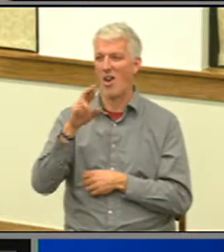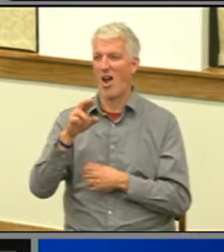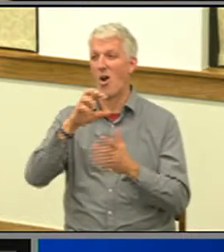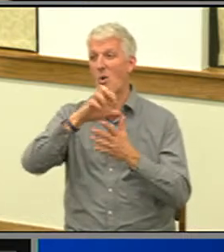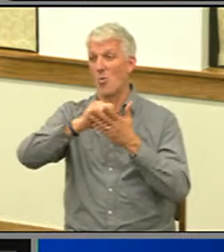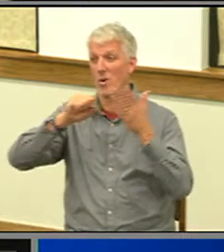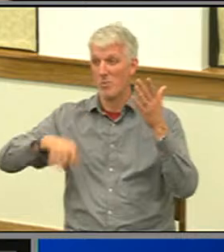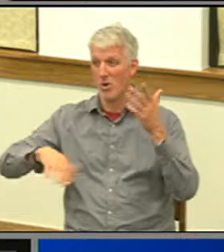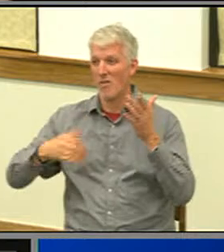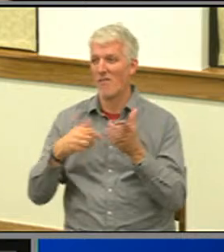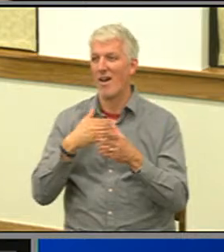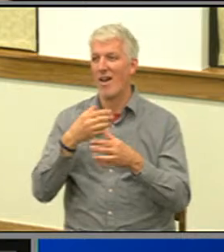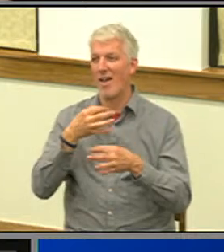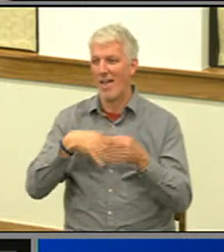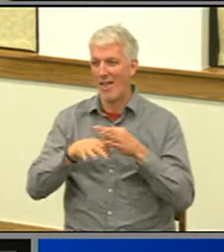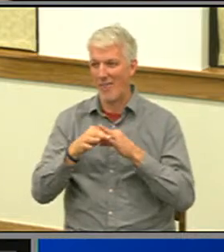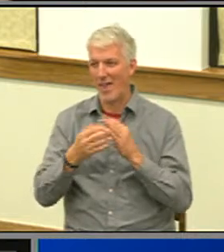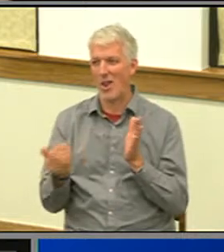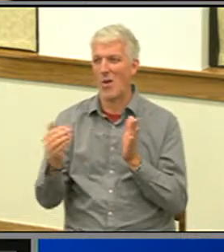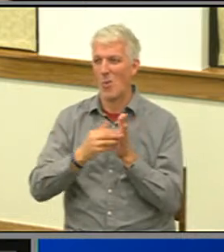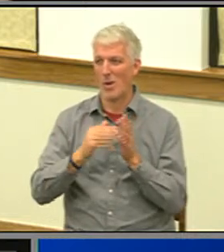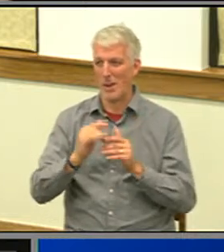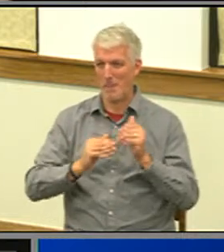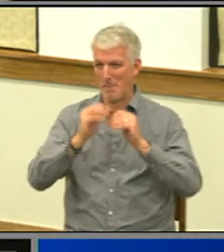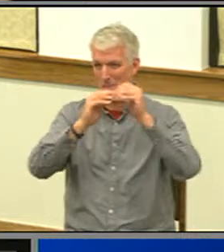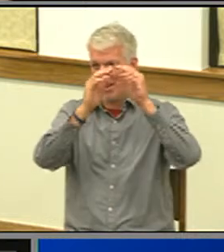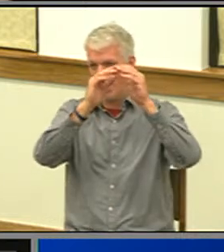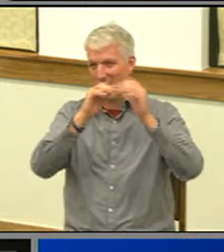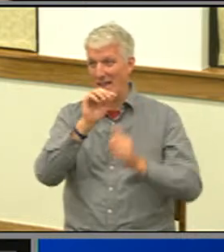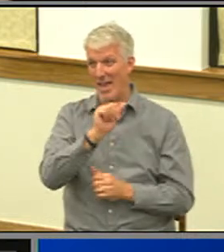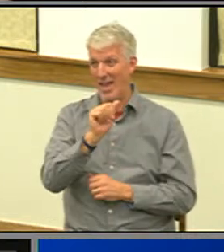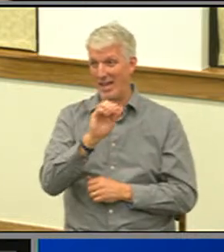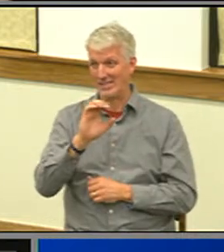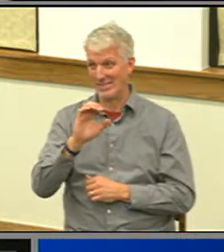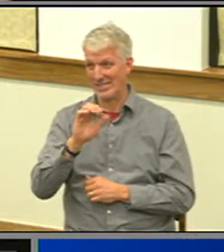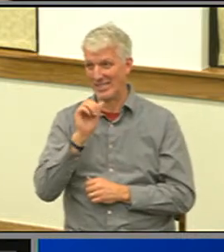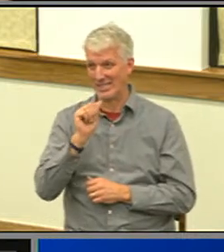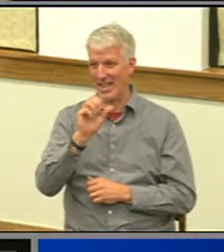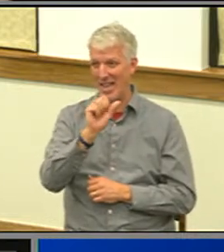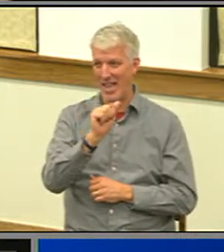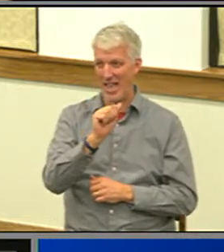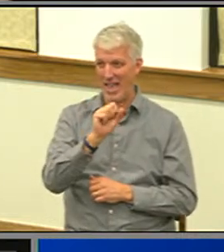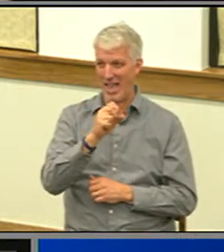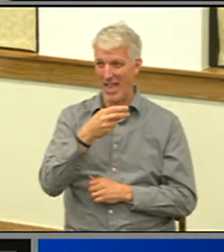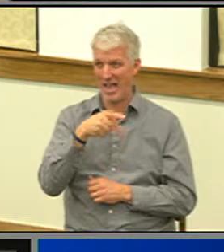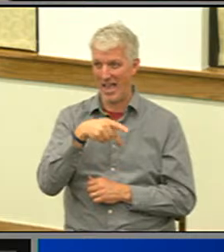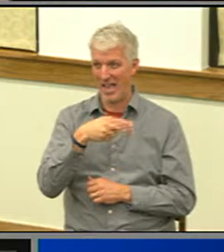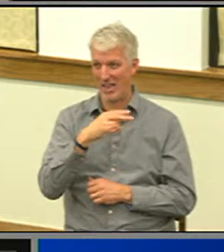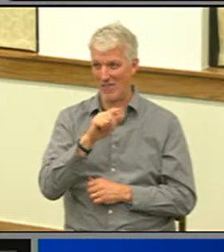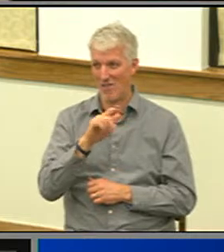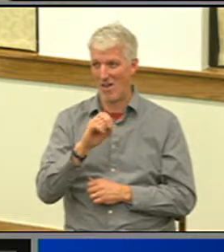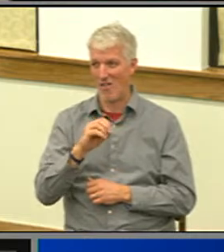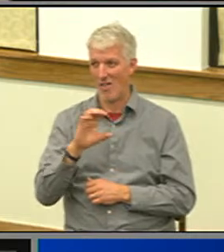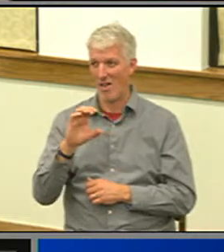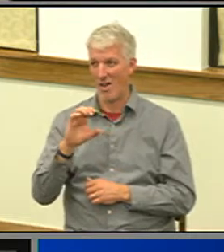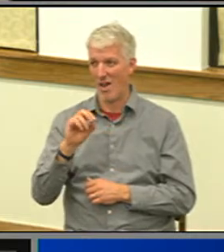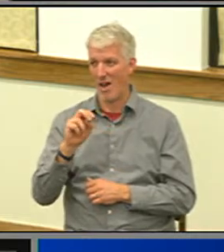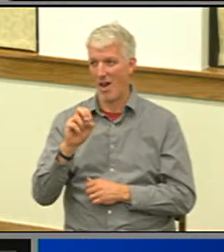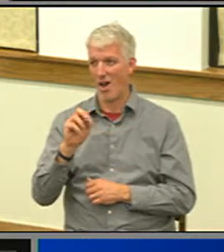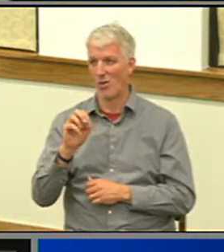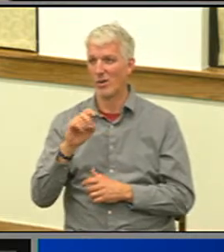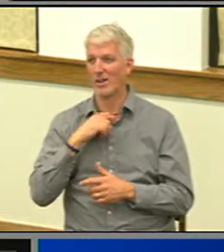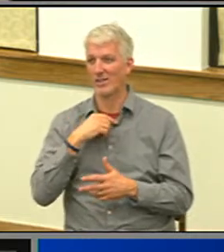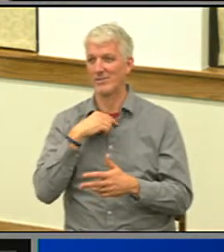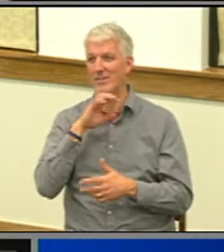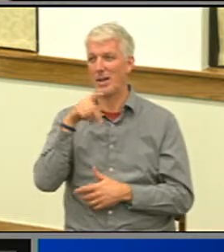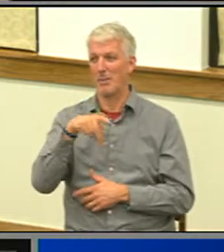and reconstruct. AC stands for asphalt concrete. PCC stands for Portland